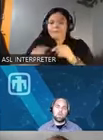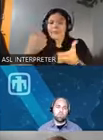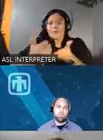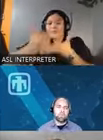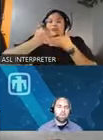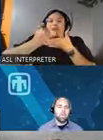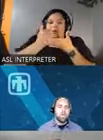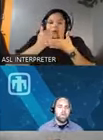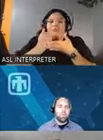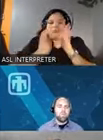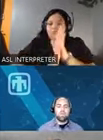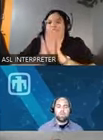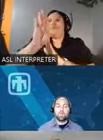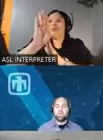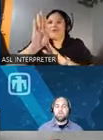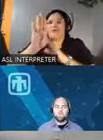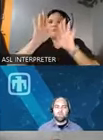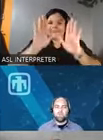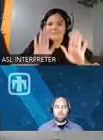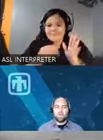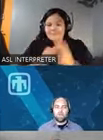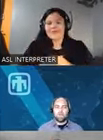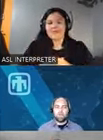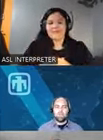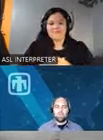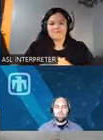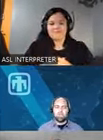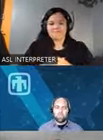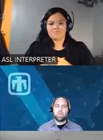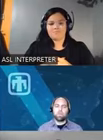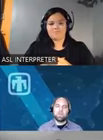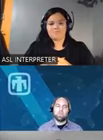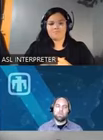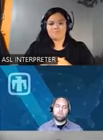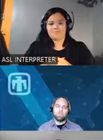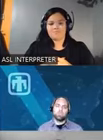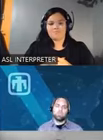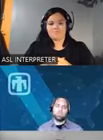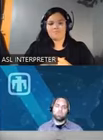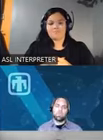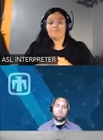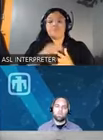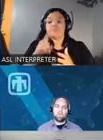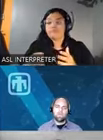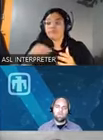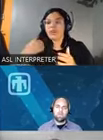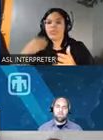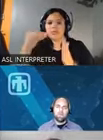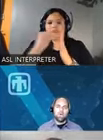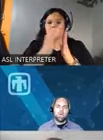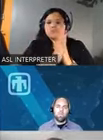as well. Through this, we've put in a subcontract with the University of Puerto Rico at